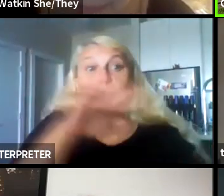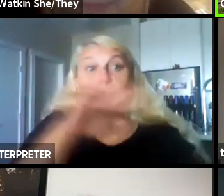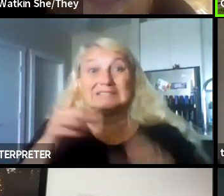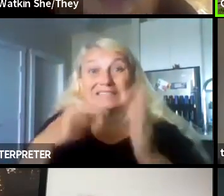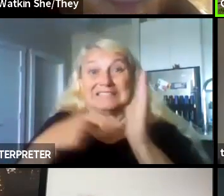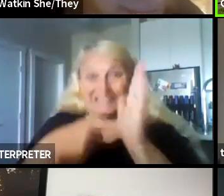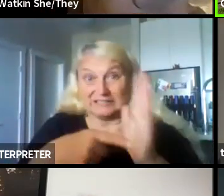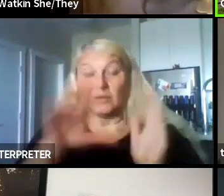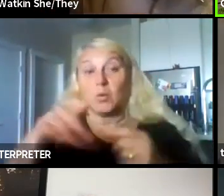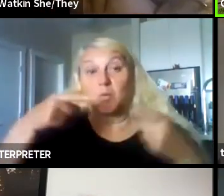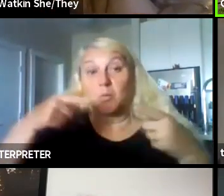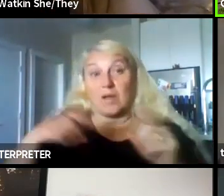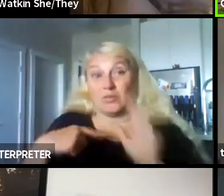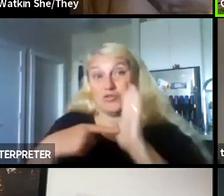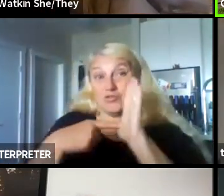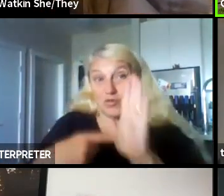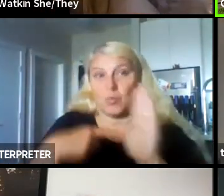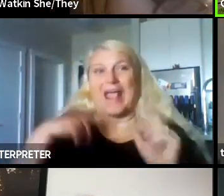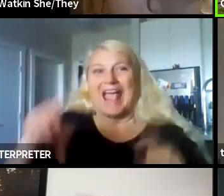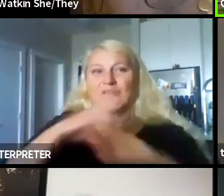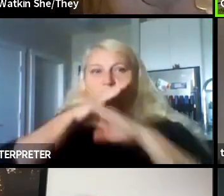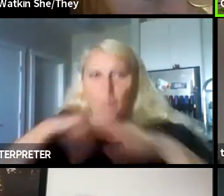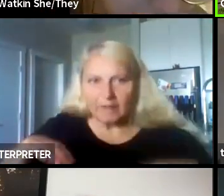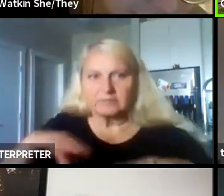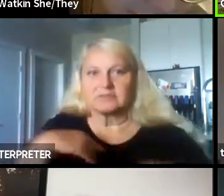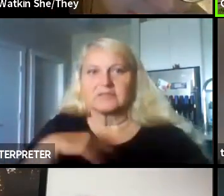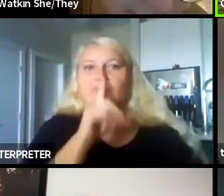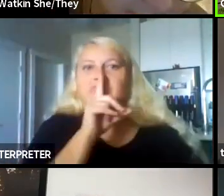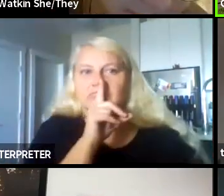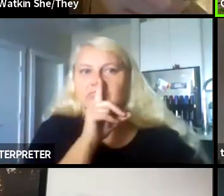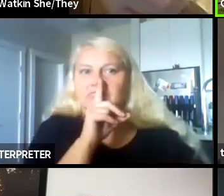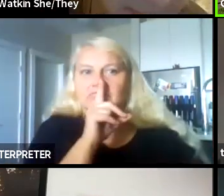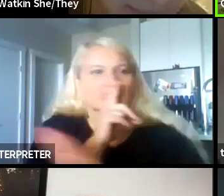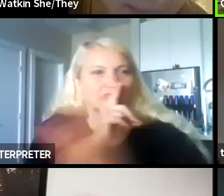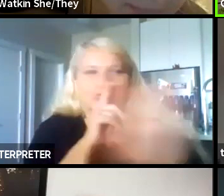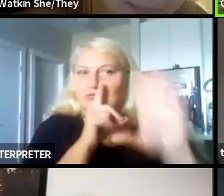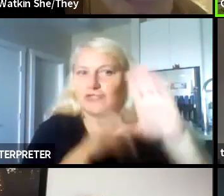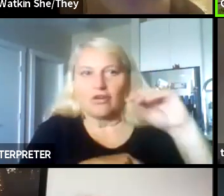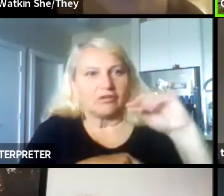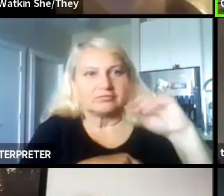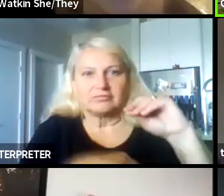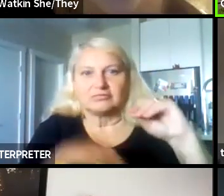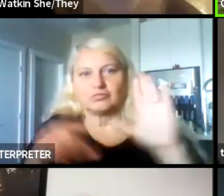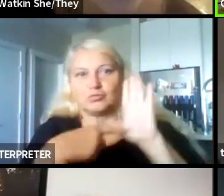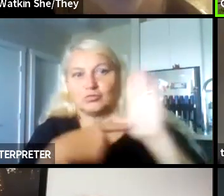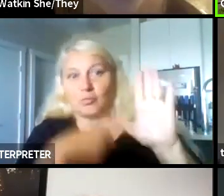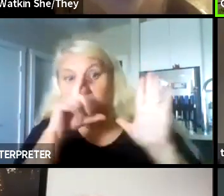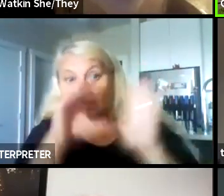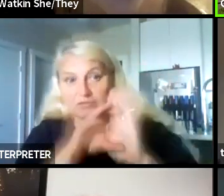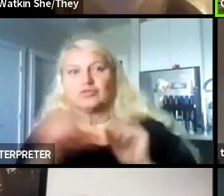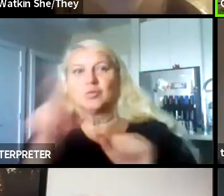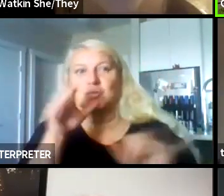image, we are going to just be quiet and not speak. And then Lindsay will offer a